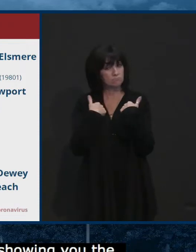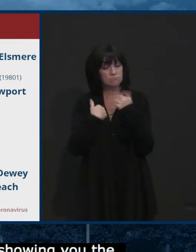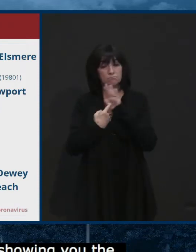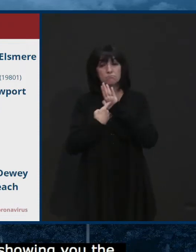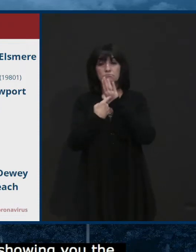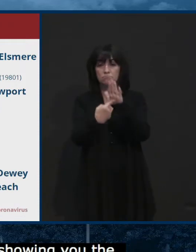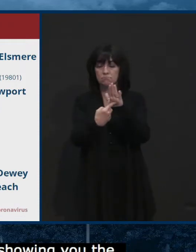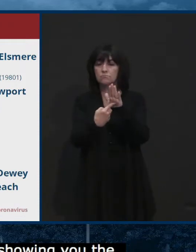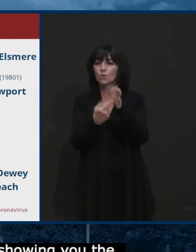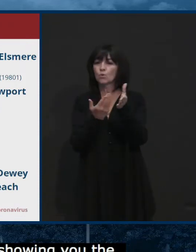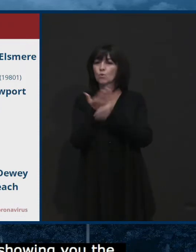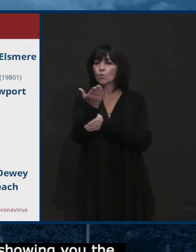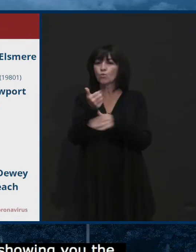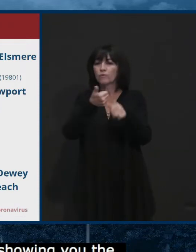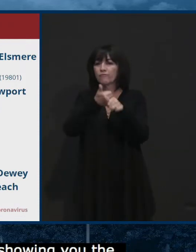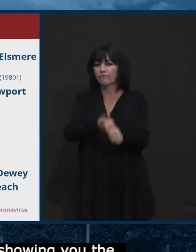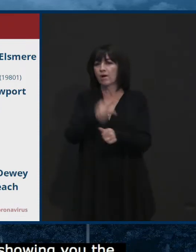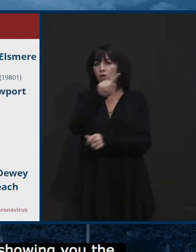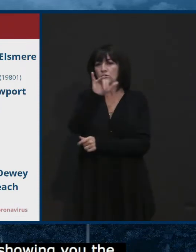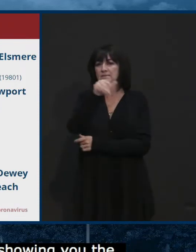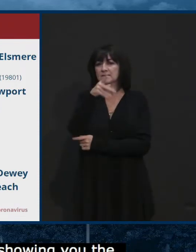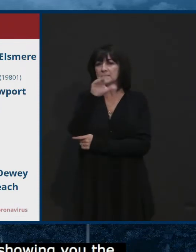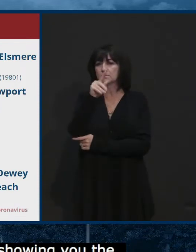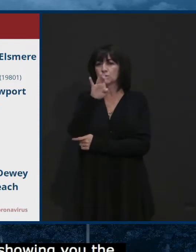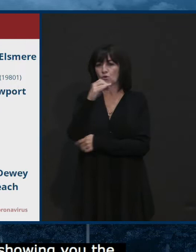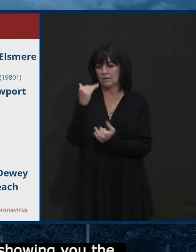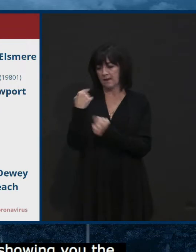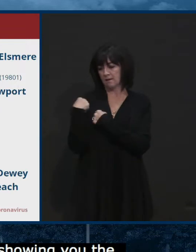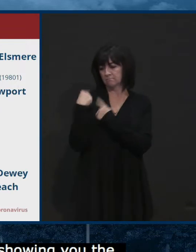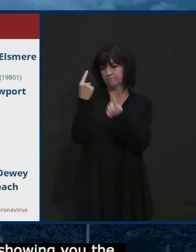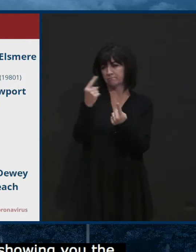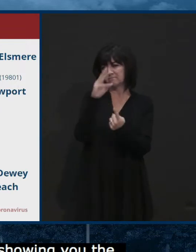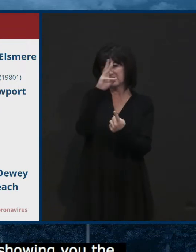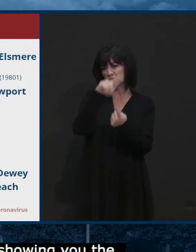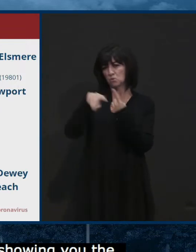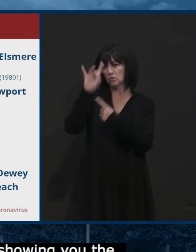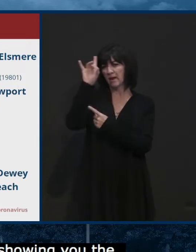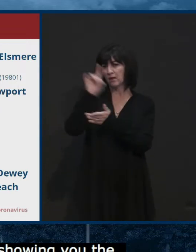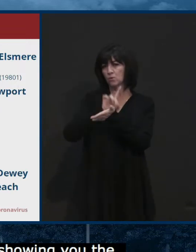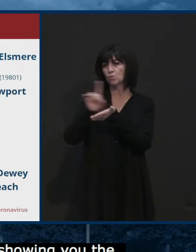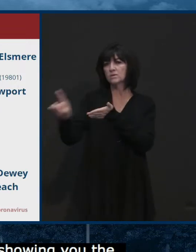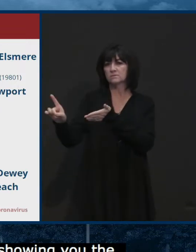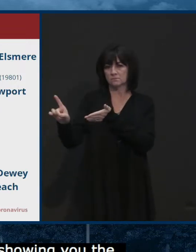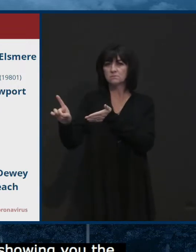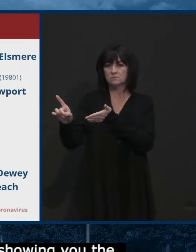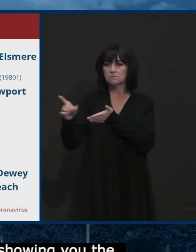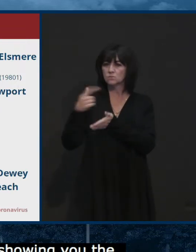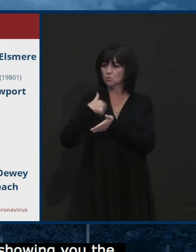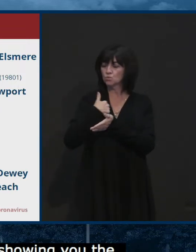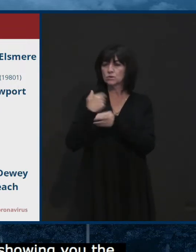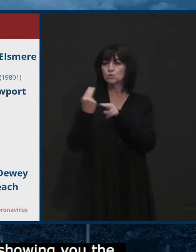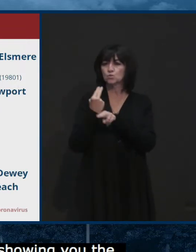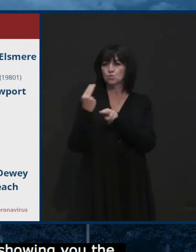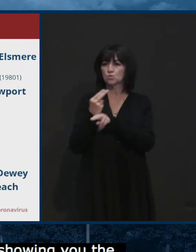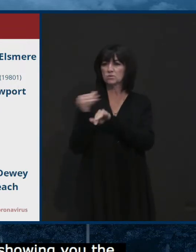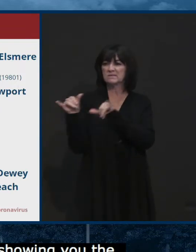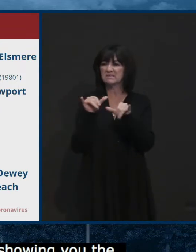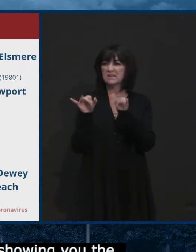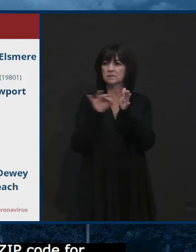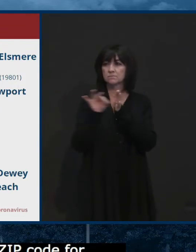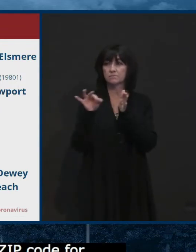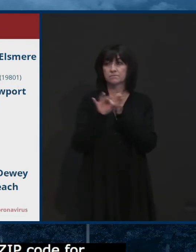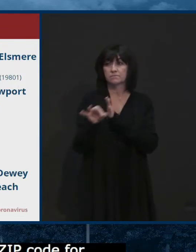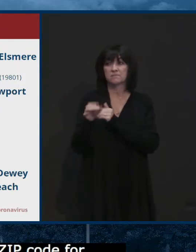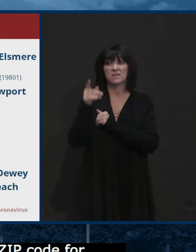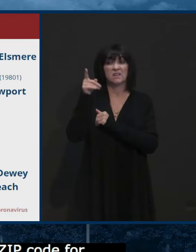zip code for probably 6 to 8 weeks using the same methods. And this, by far, is